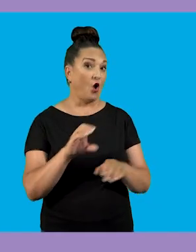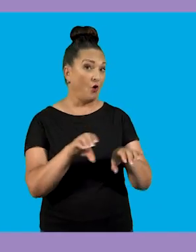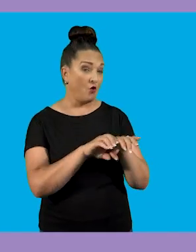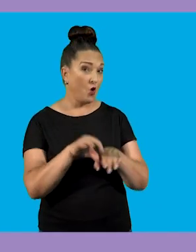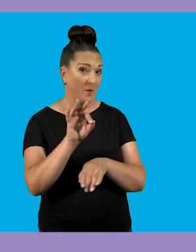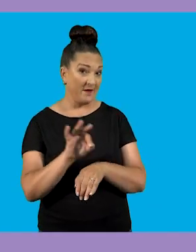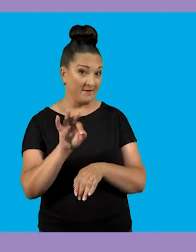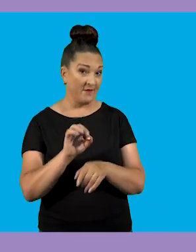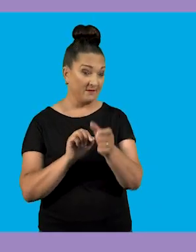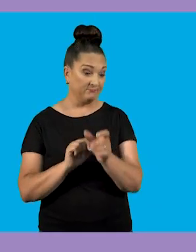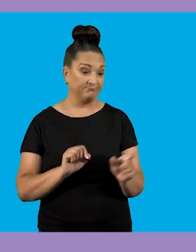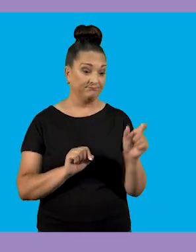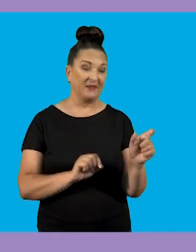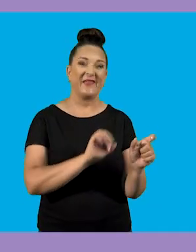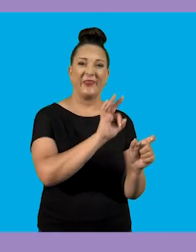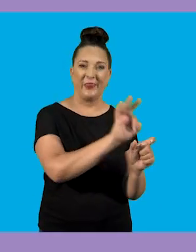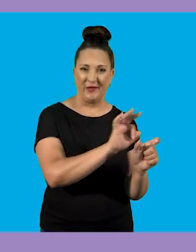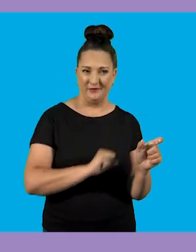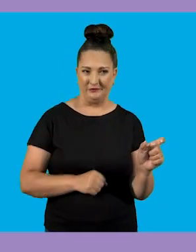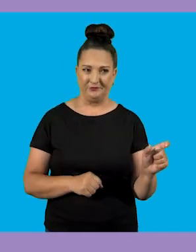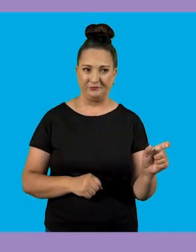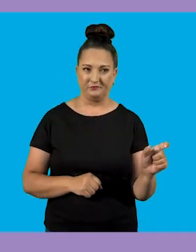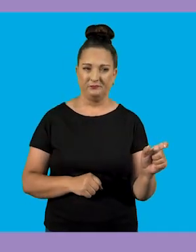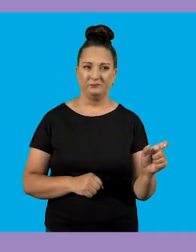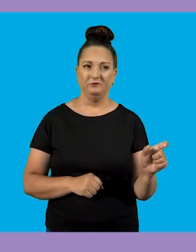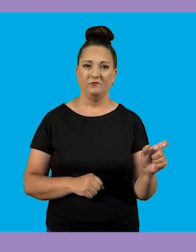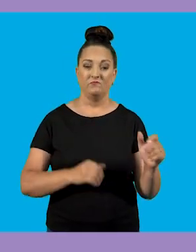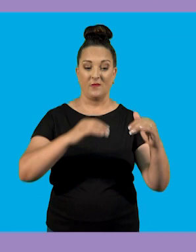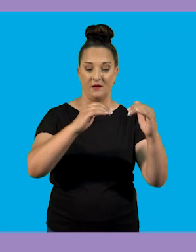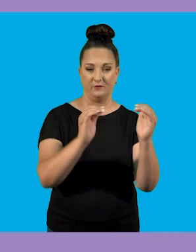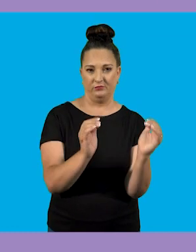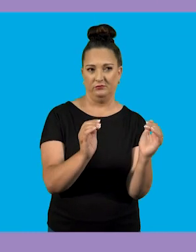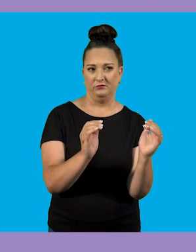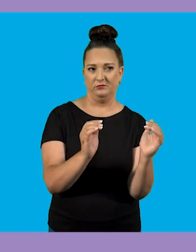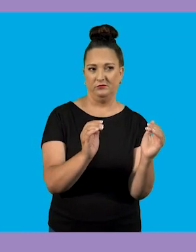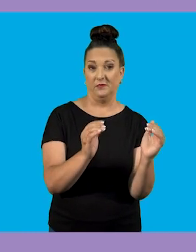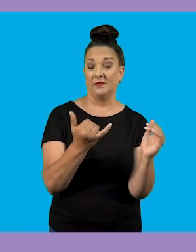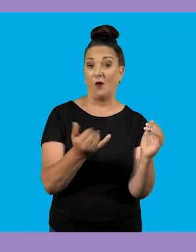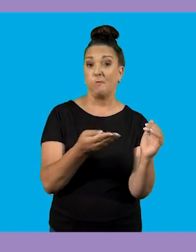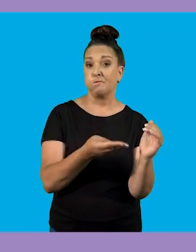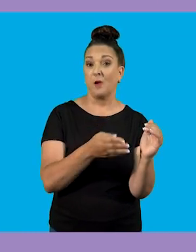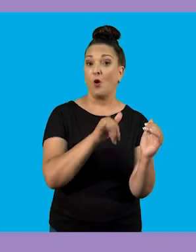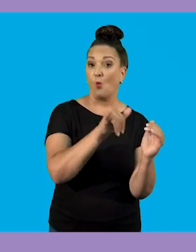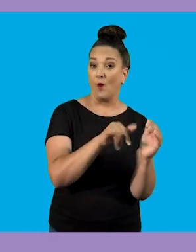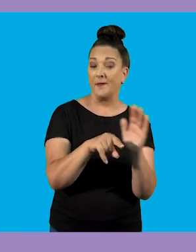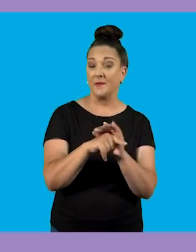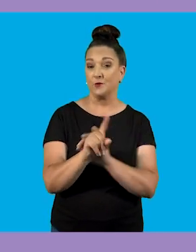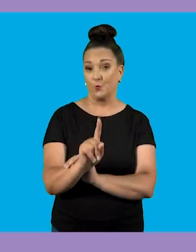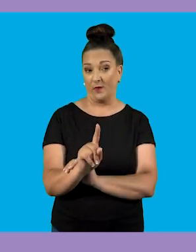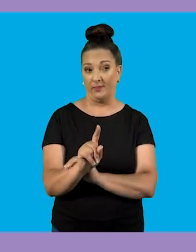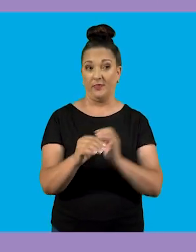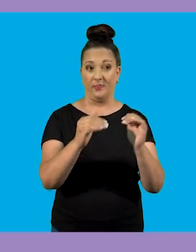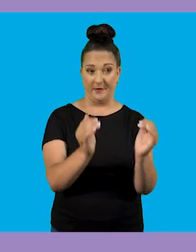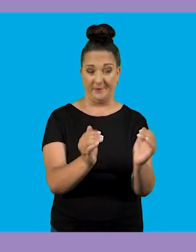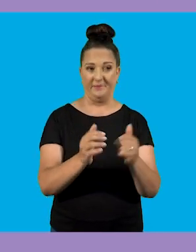common factor, and that common factor is a common factor of 3. So we've taken out a common factor of 3, then we are left with y